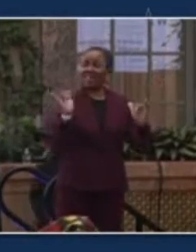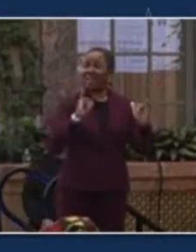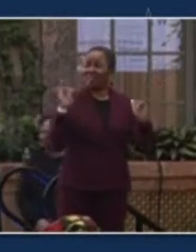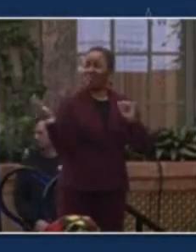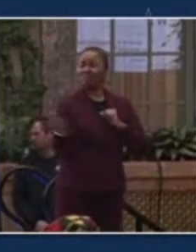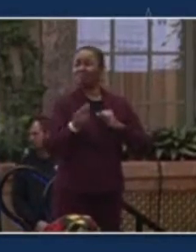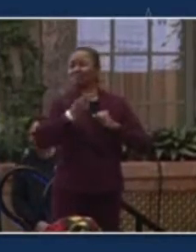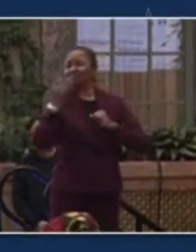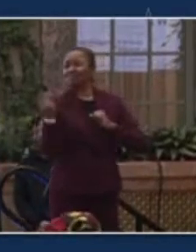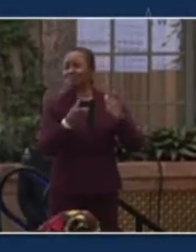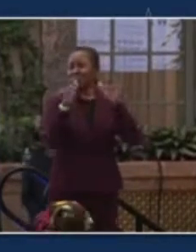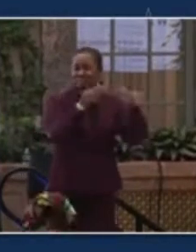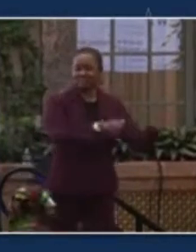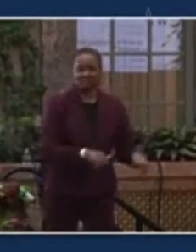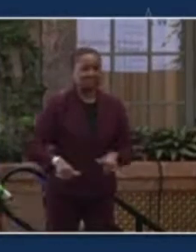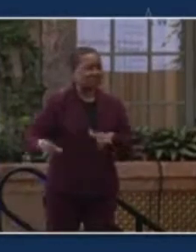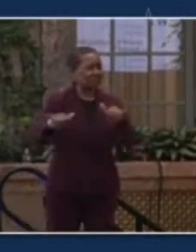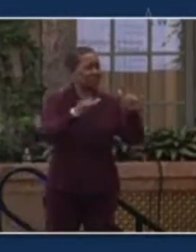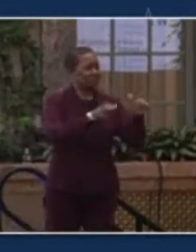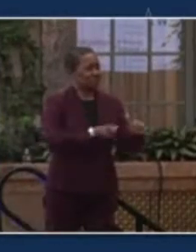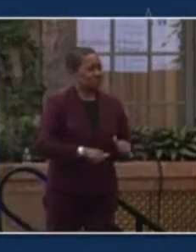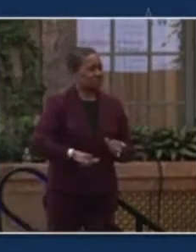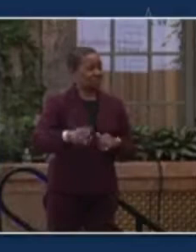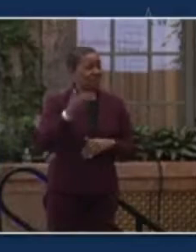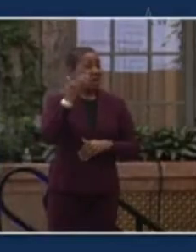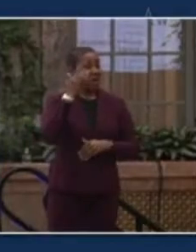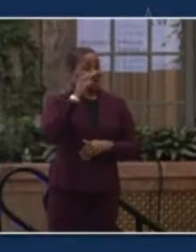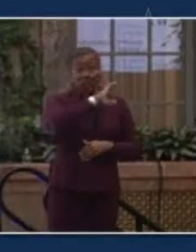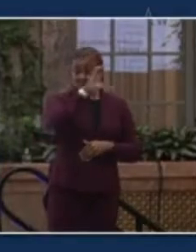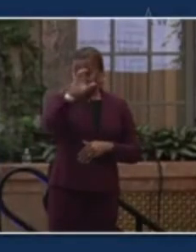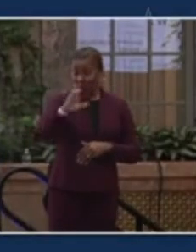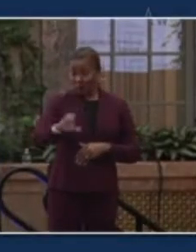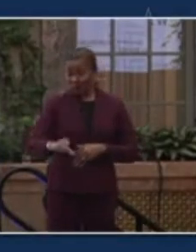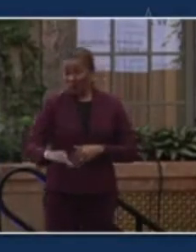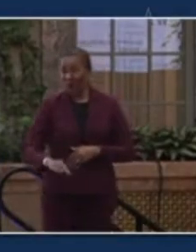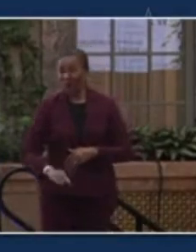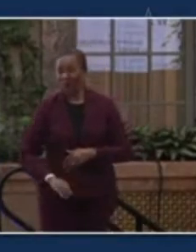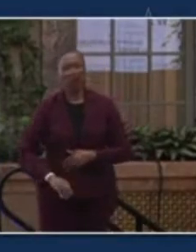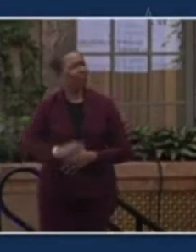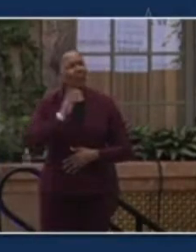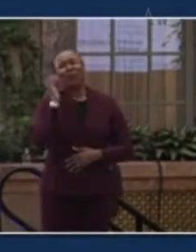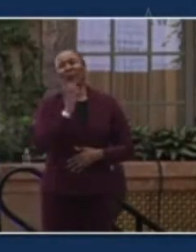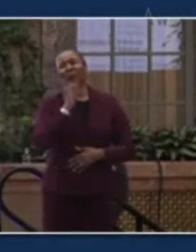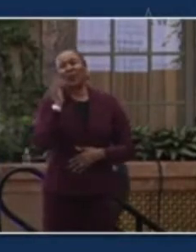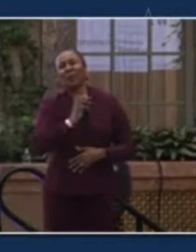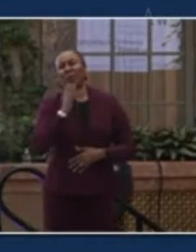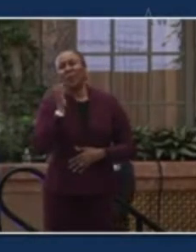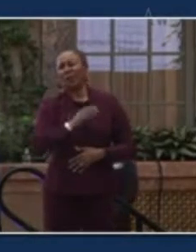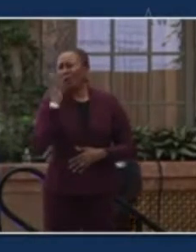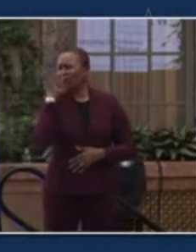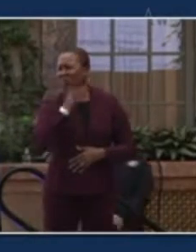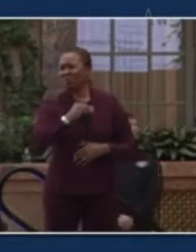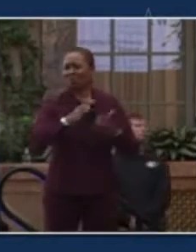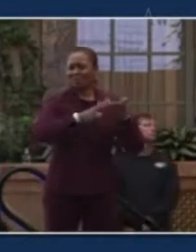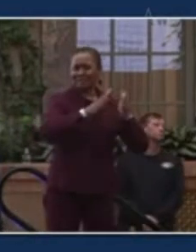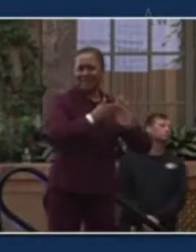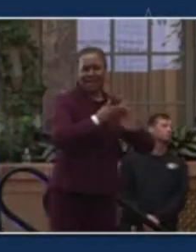old affair. I love Chicago. Oh, what a show you're in